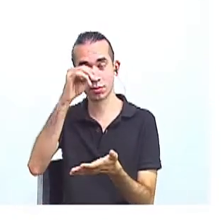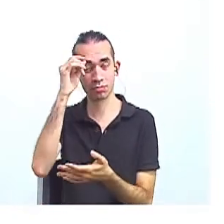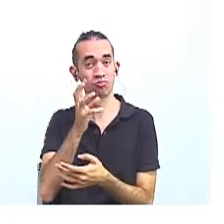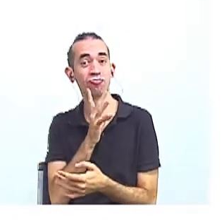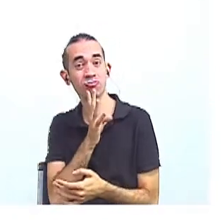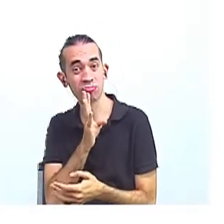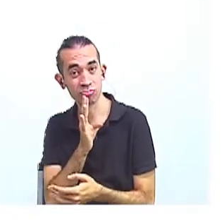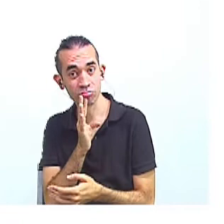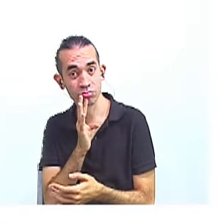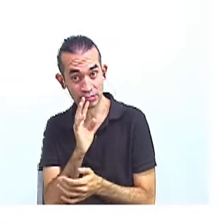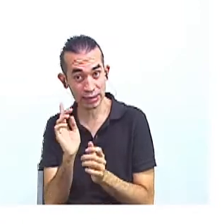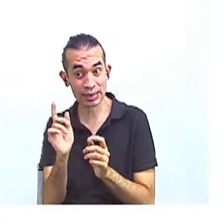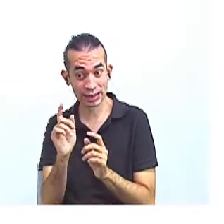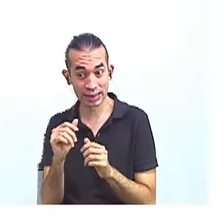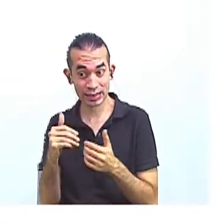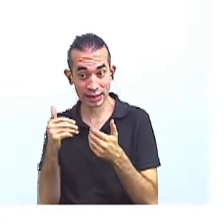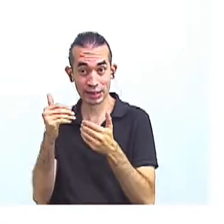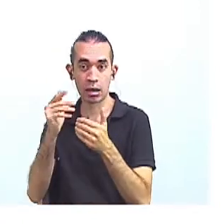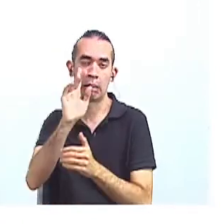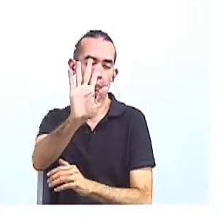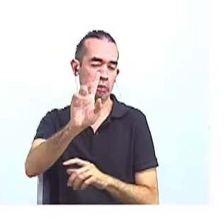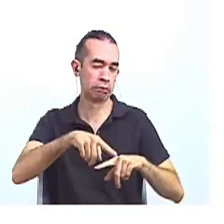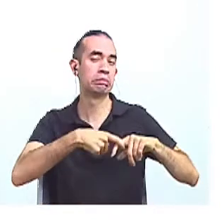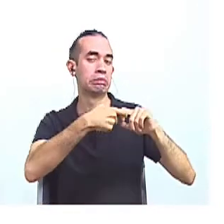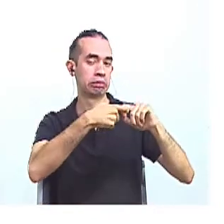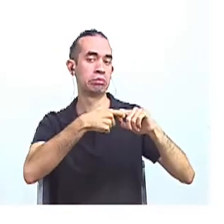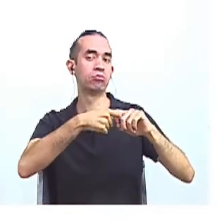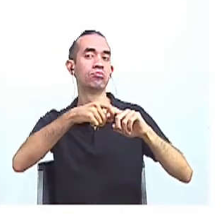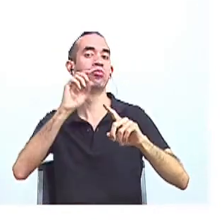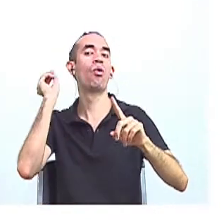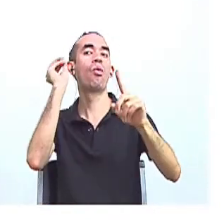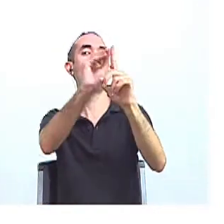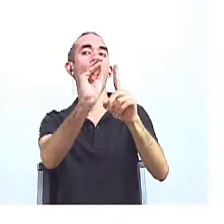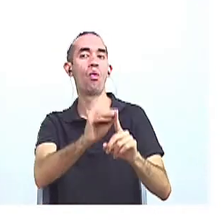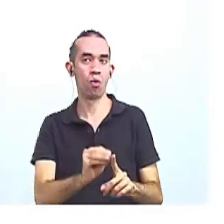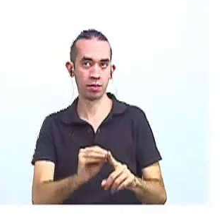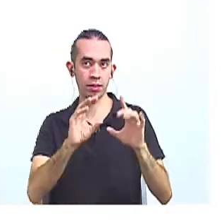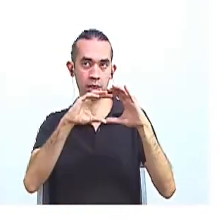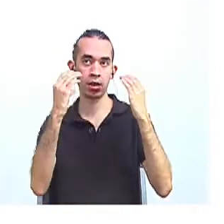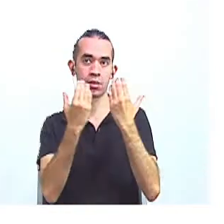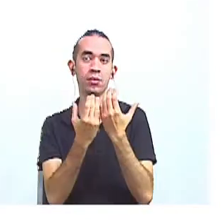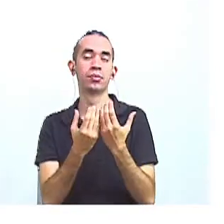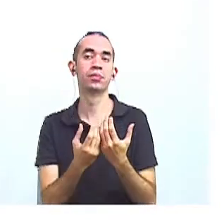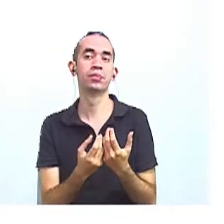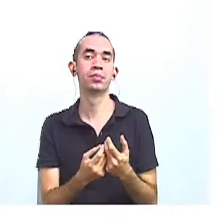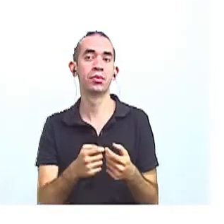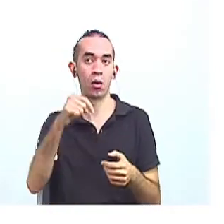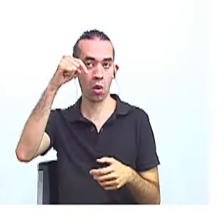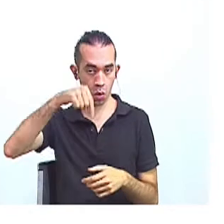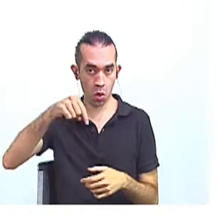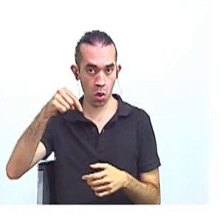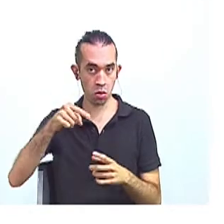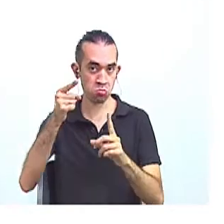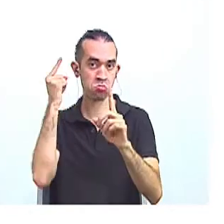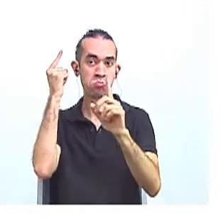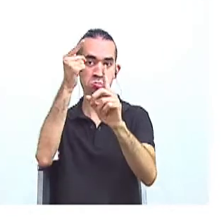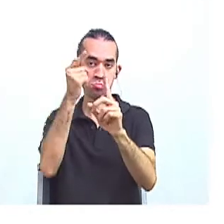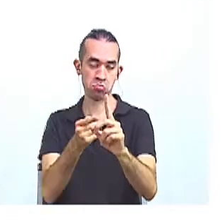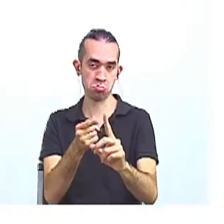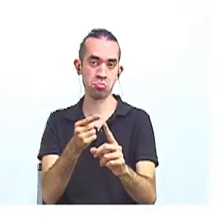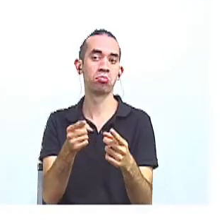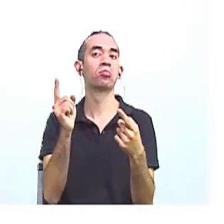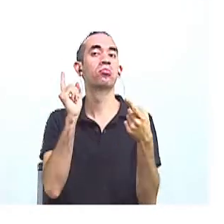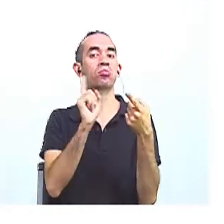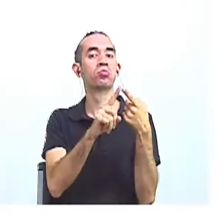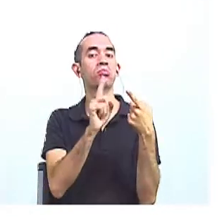today, what is it that we're going to be doing? Let's look at our objectives for this class. So today, we're going to give information